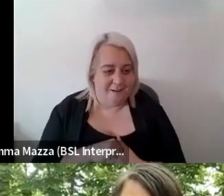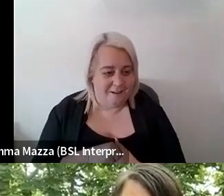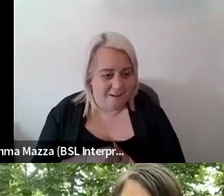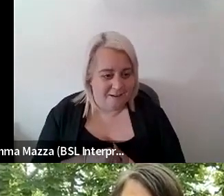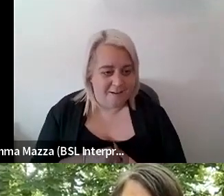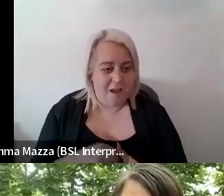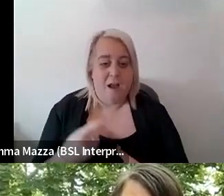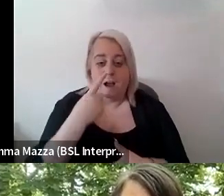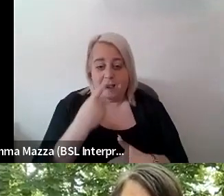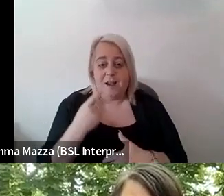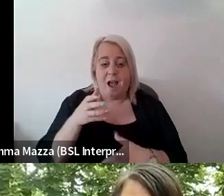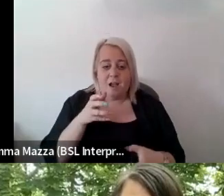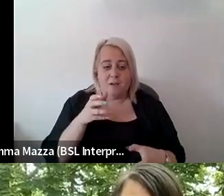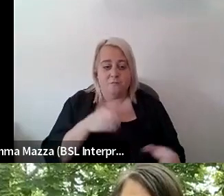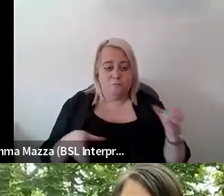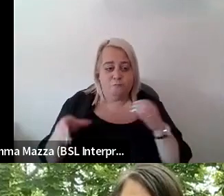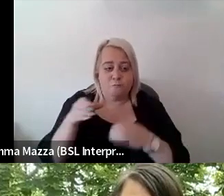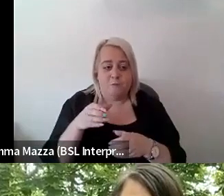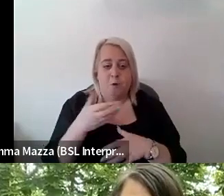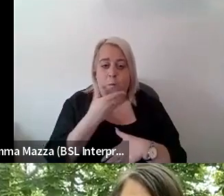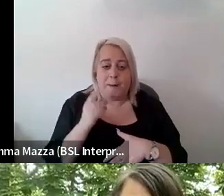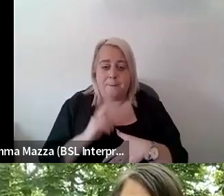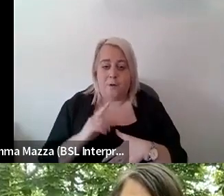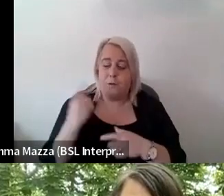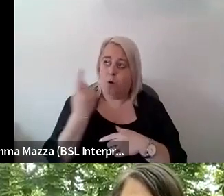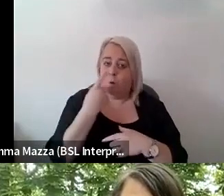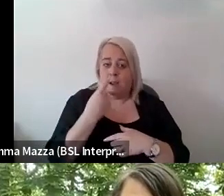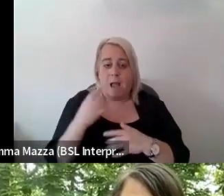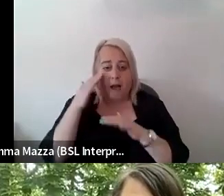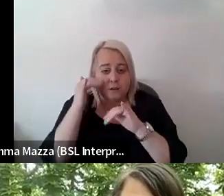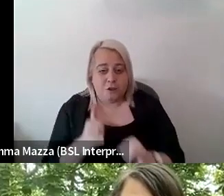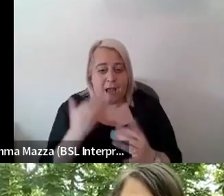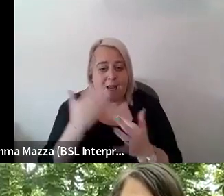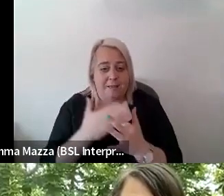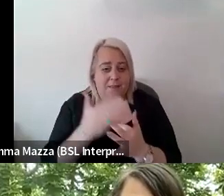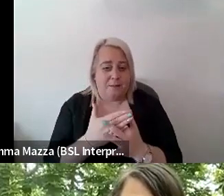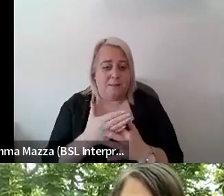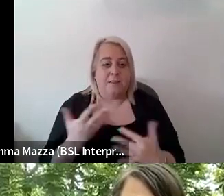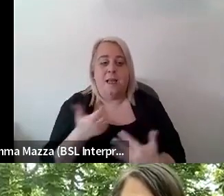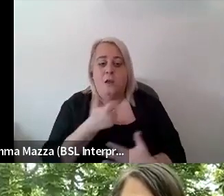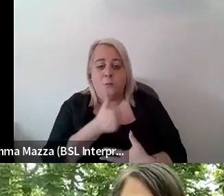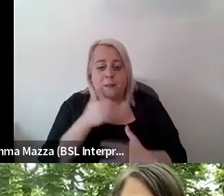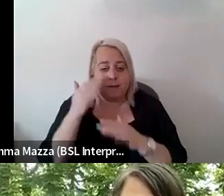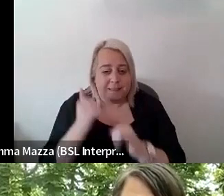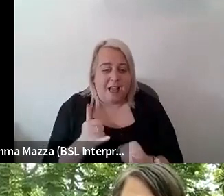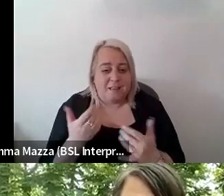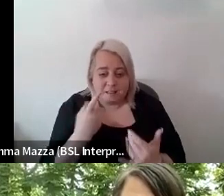can recruit people, and we do accessibility audits and accessibility usability testing. So,